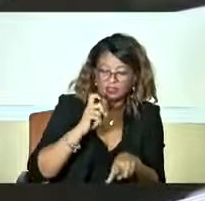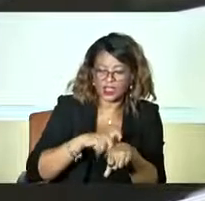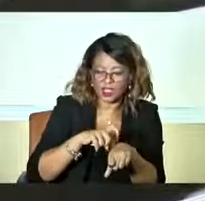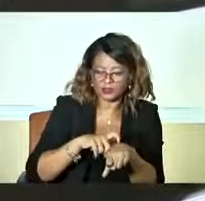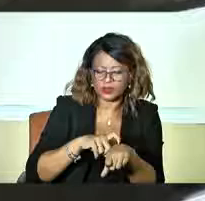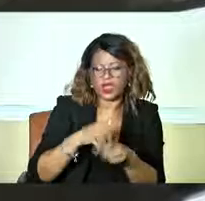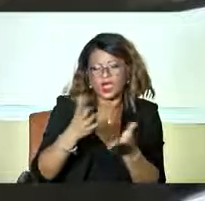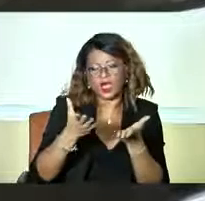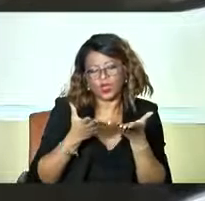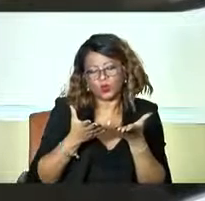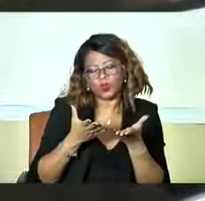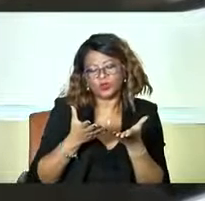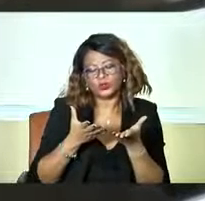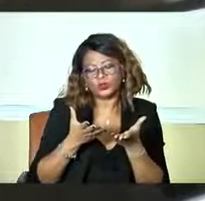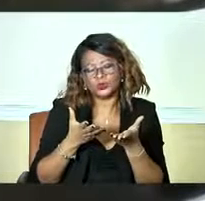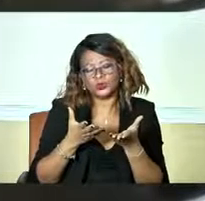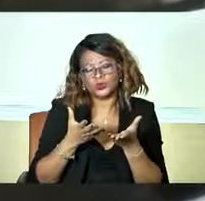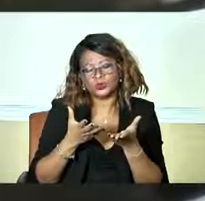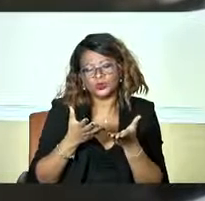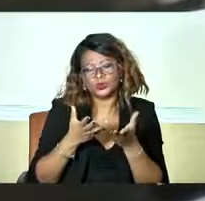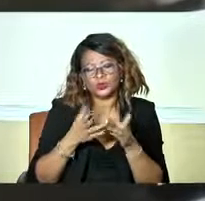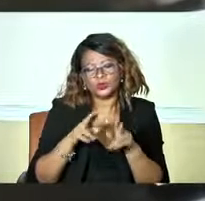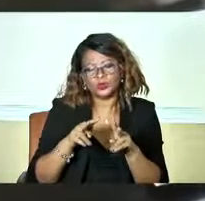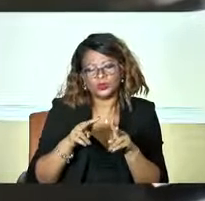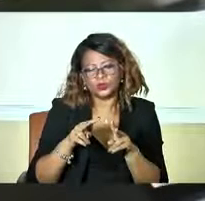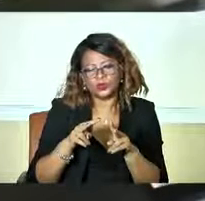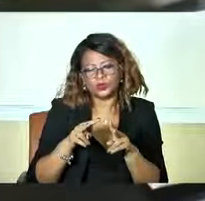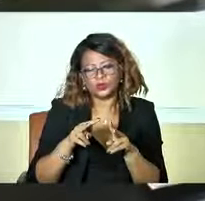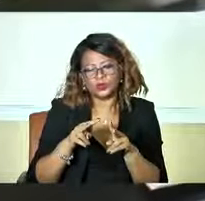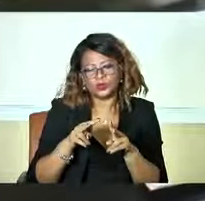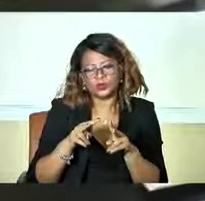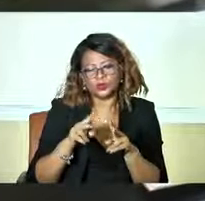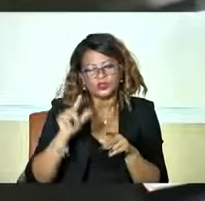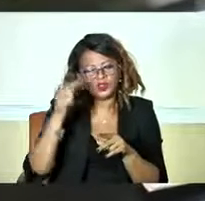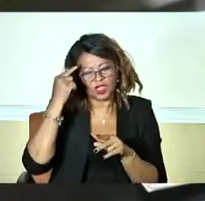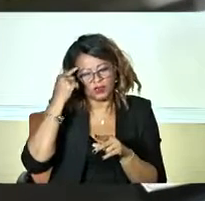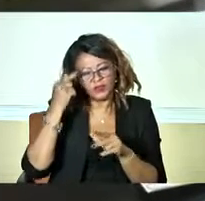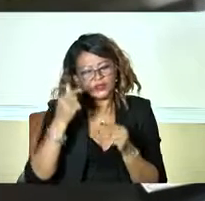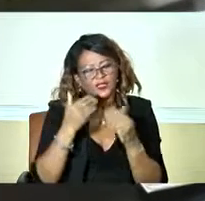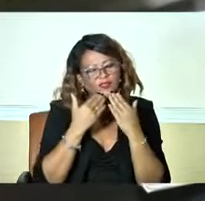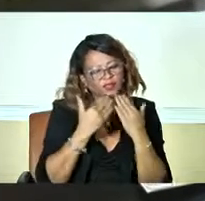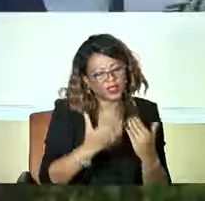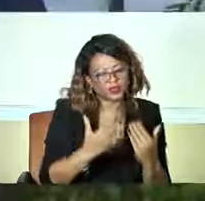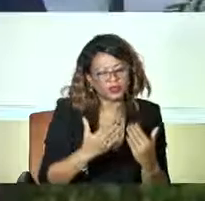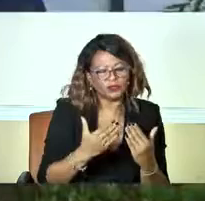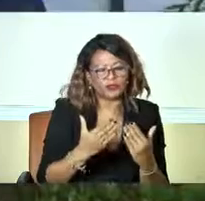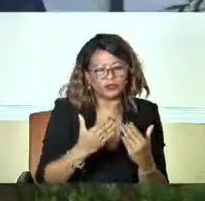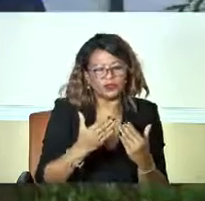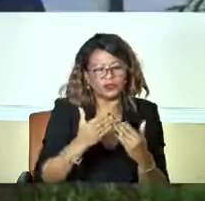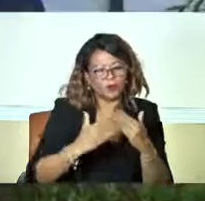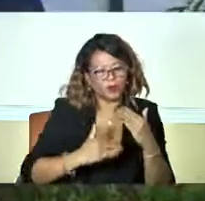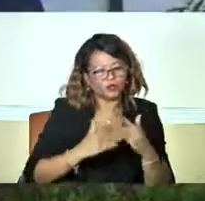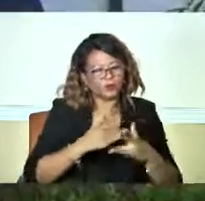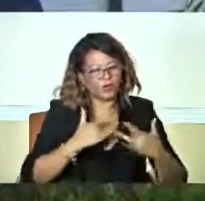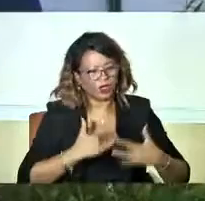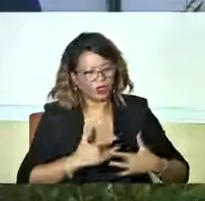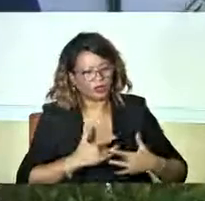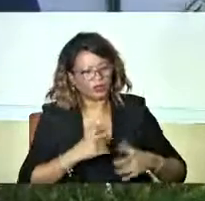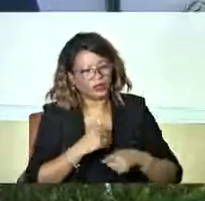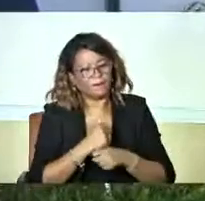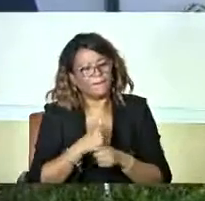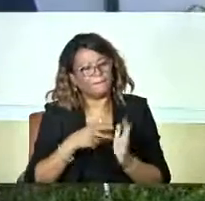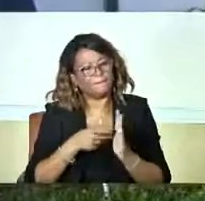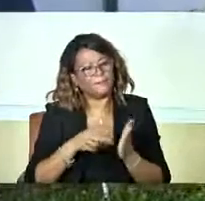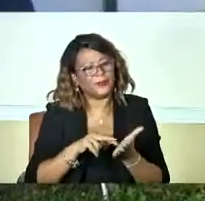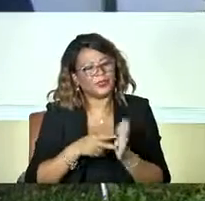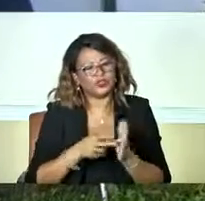just want to, like I reiterate, tell the government, thank you. I mean, from the bottom of my heart, it means so a lot